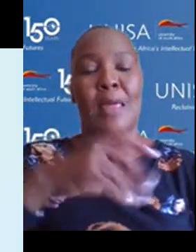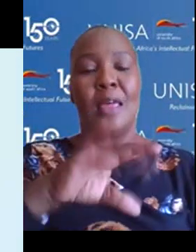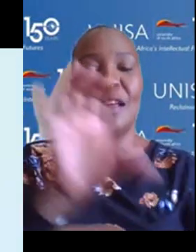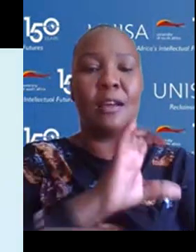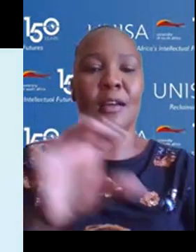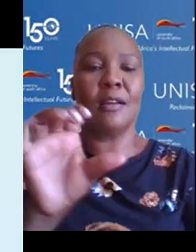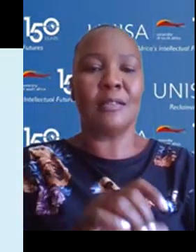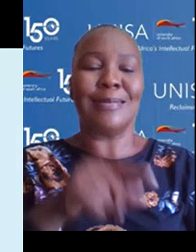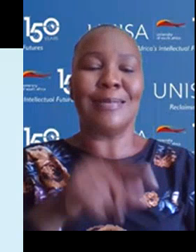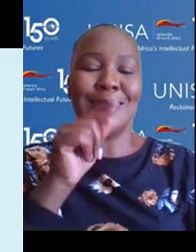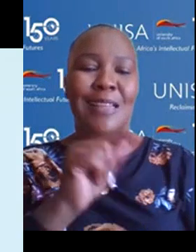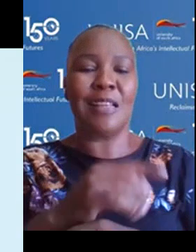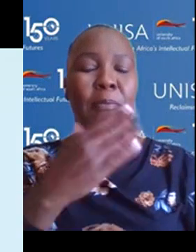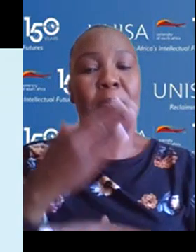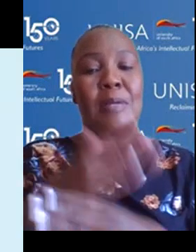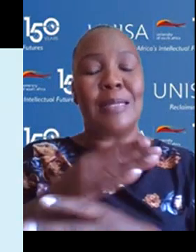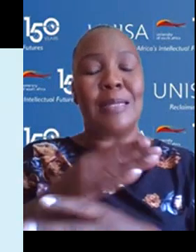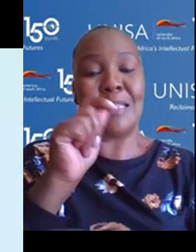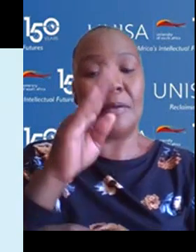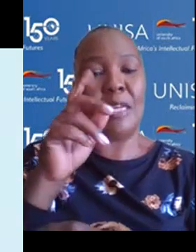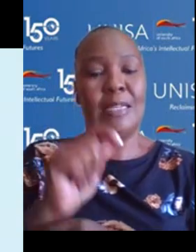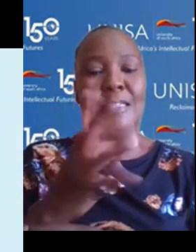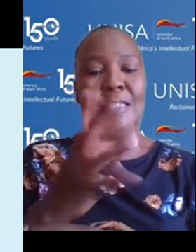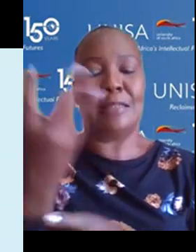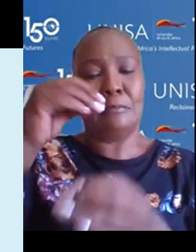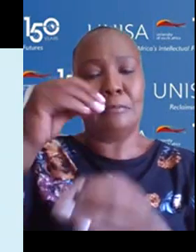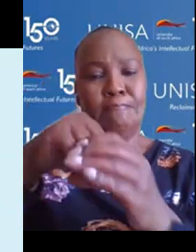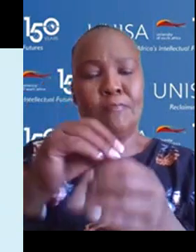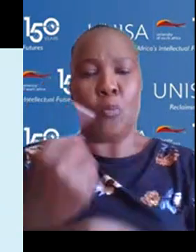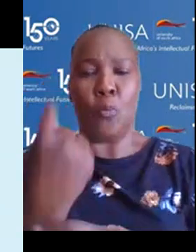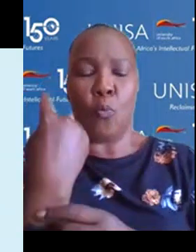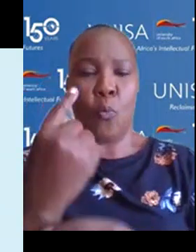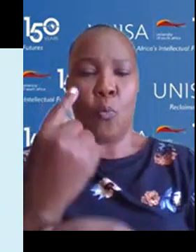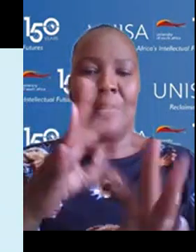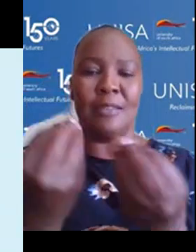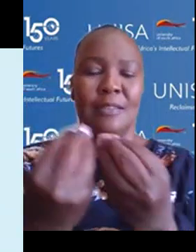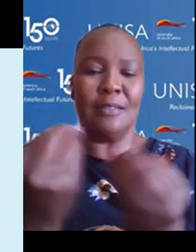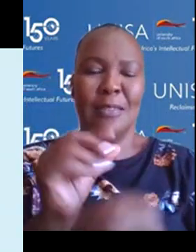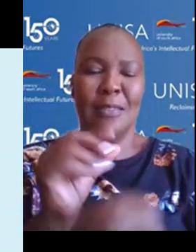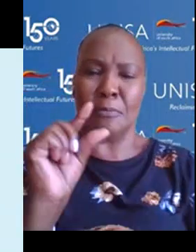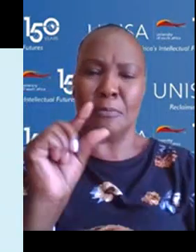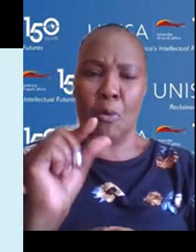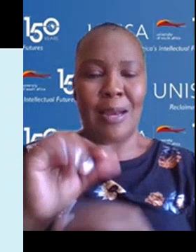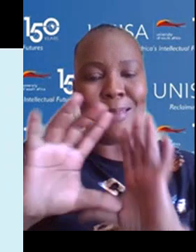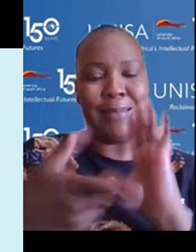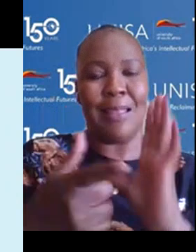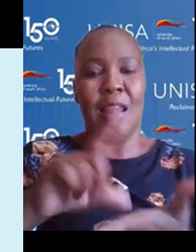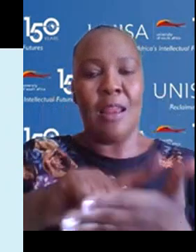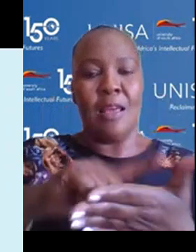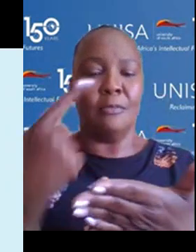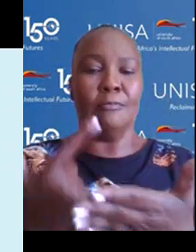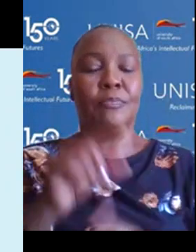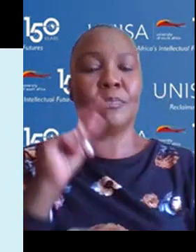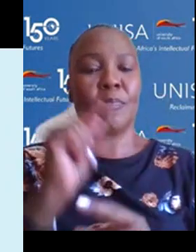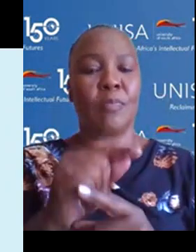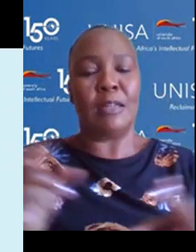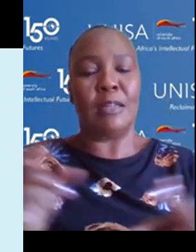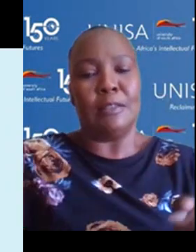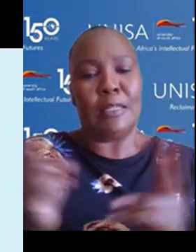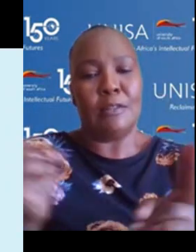computer parts that make up the tablet are contained in a single device that is smaller than most laptops, typically the size of a